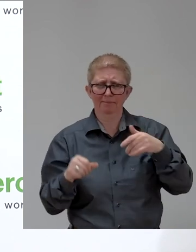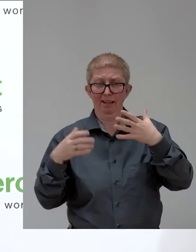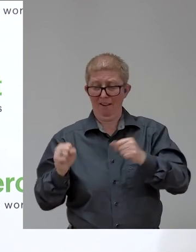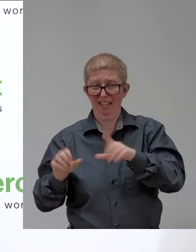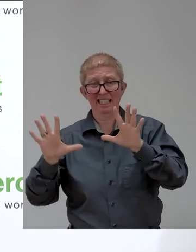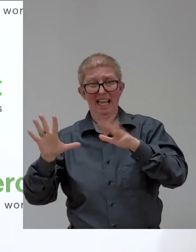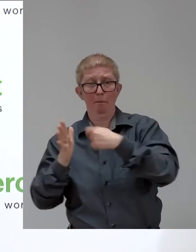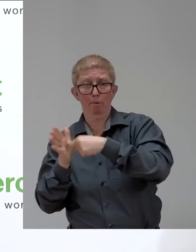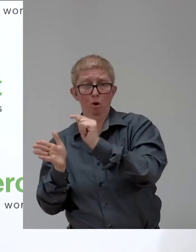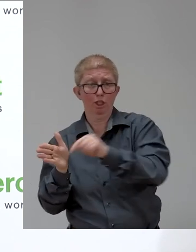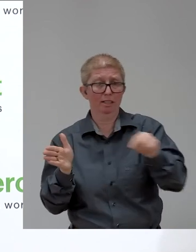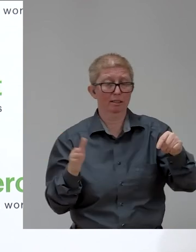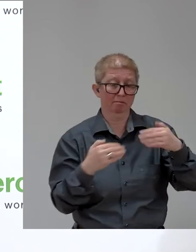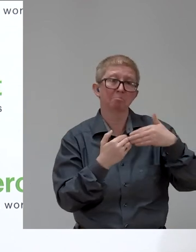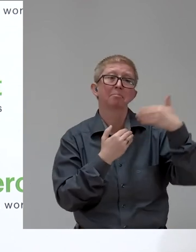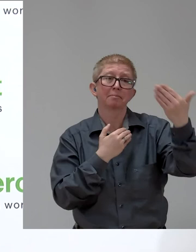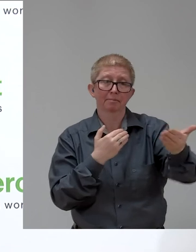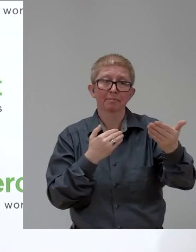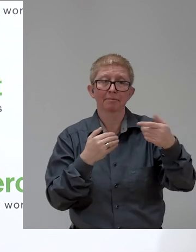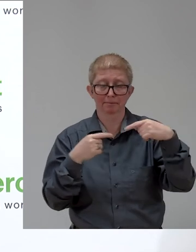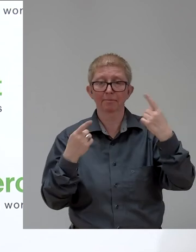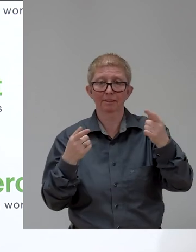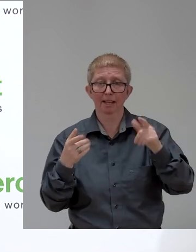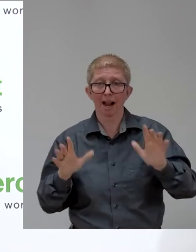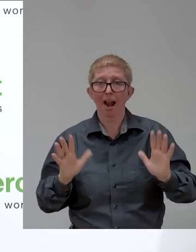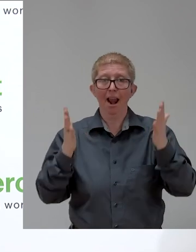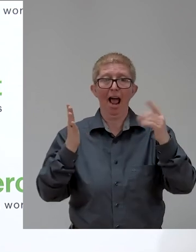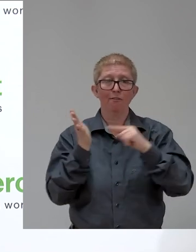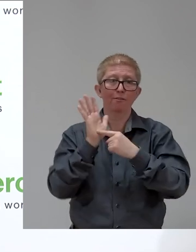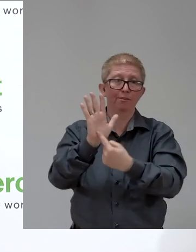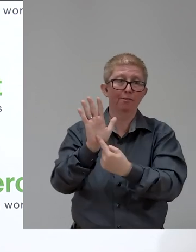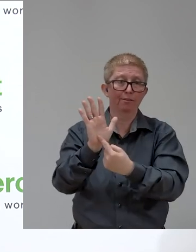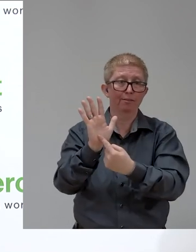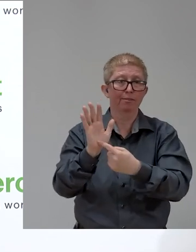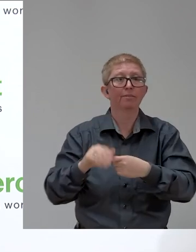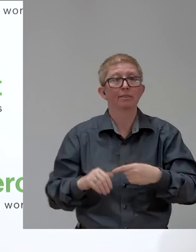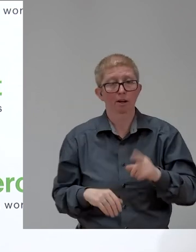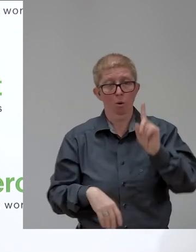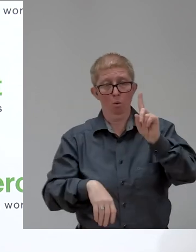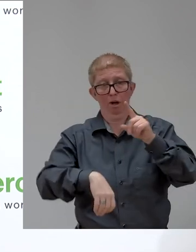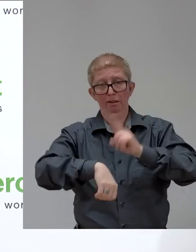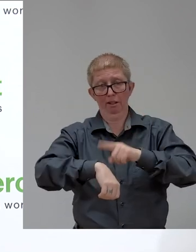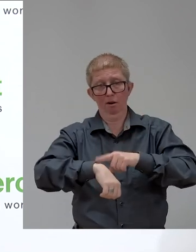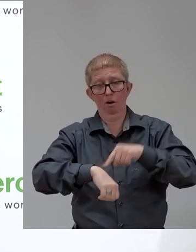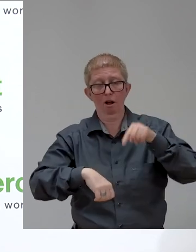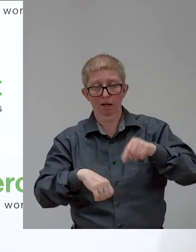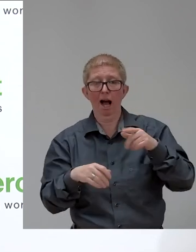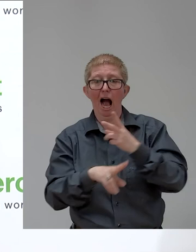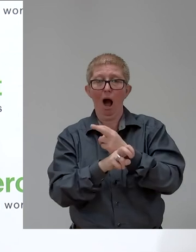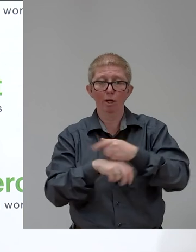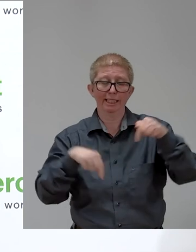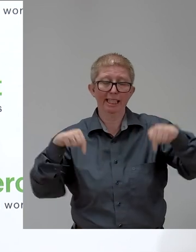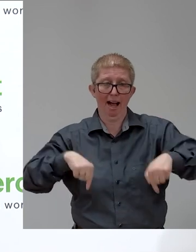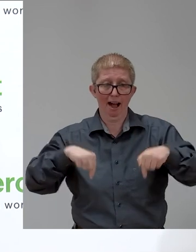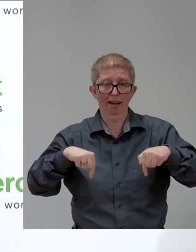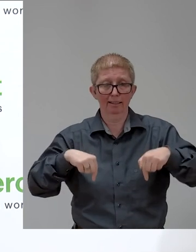presenting live later today at 1 o'clock Austria time and 4 o'clock Austria time. So join, get